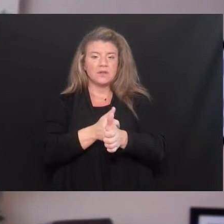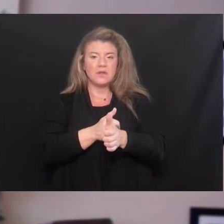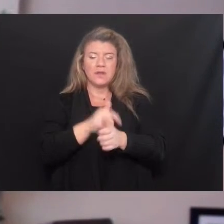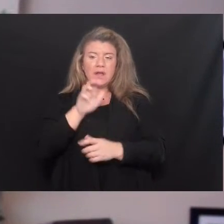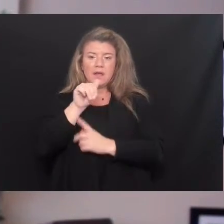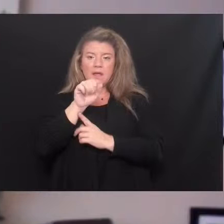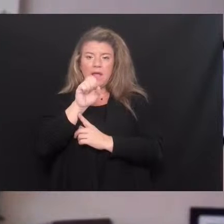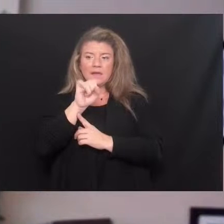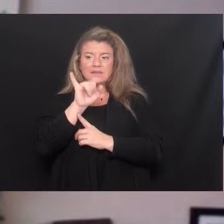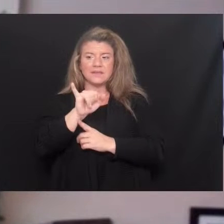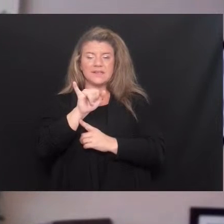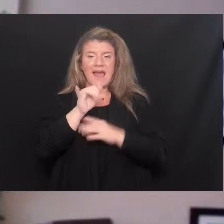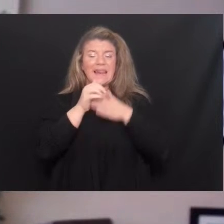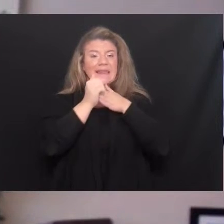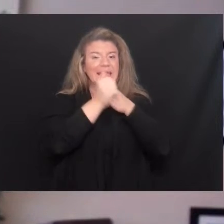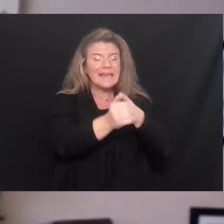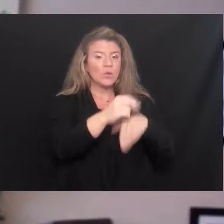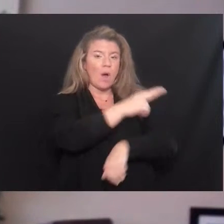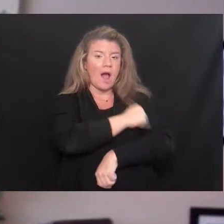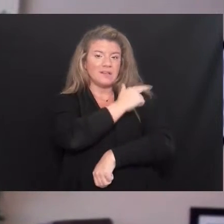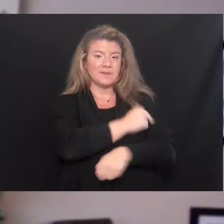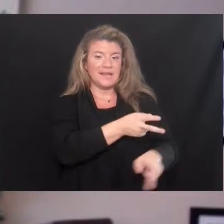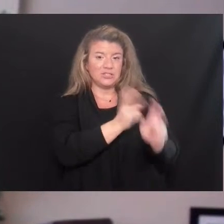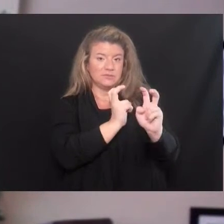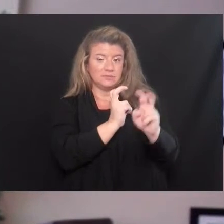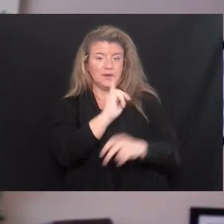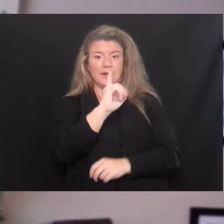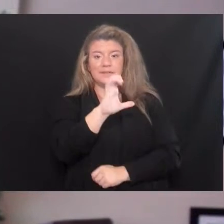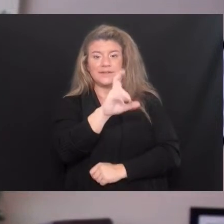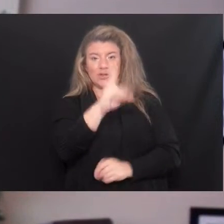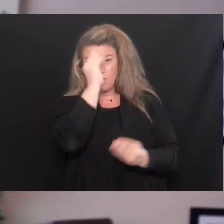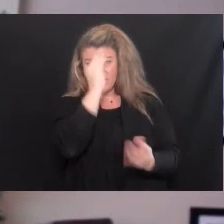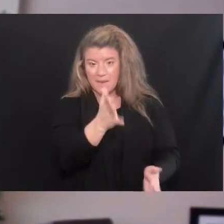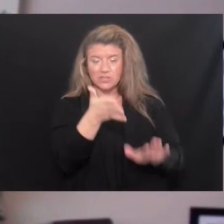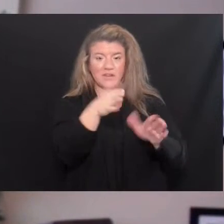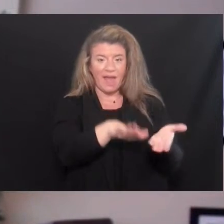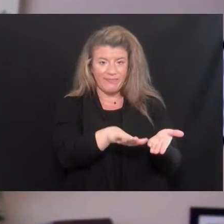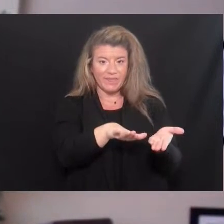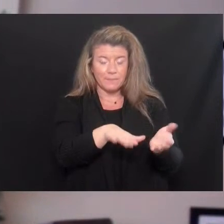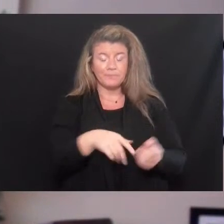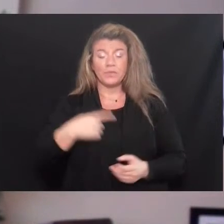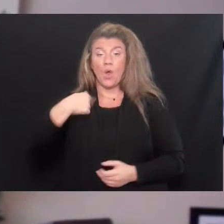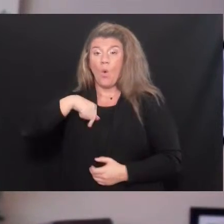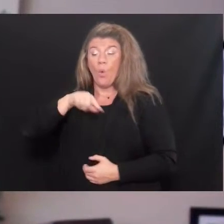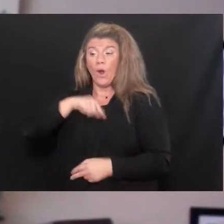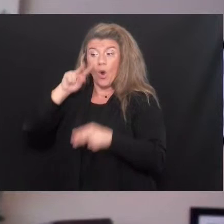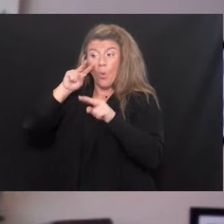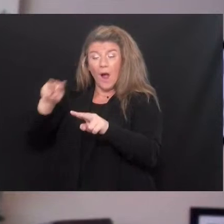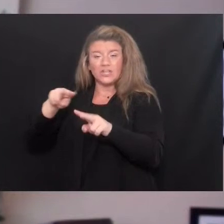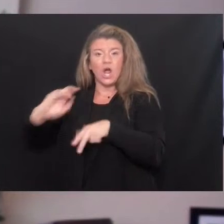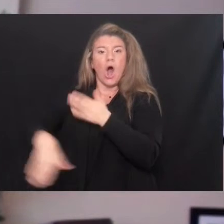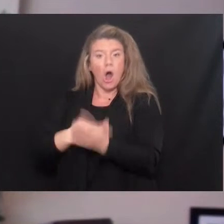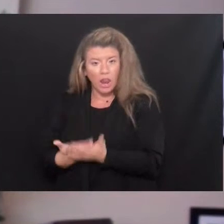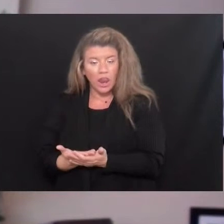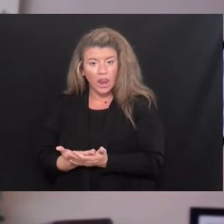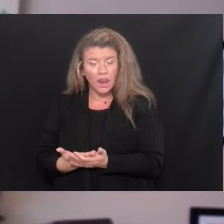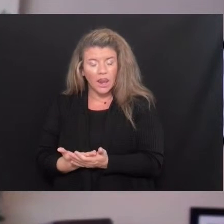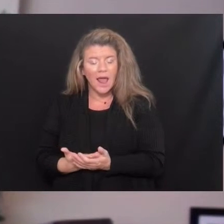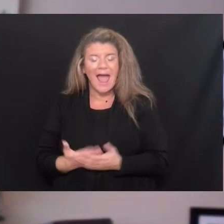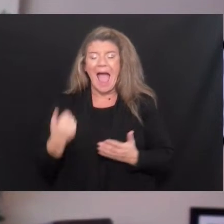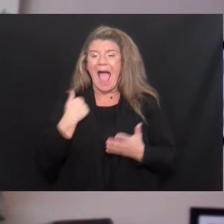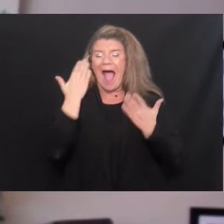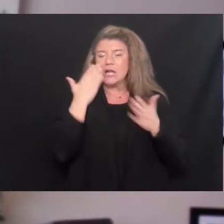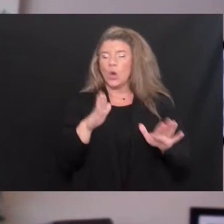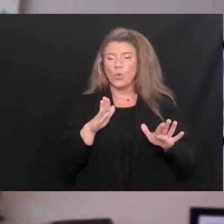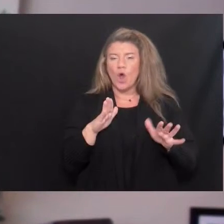that lead to hospitalization, ICU admission, or death. We are tracking all the above. I do not know at